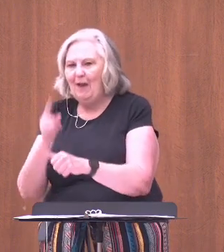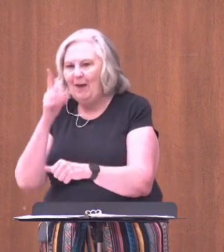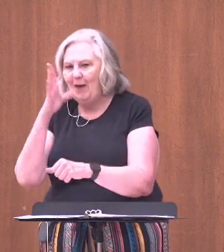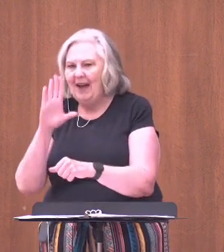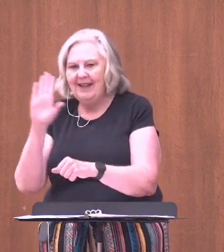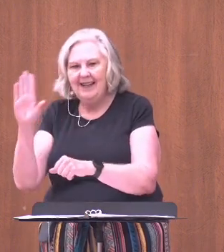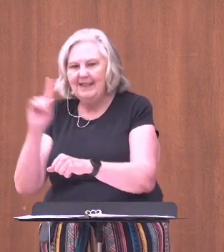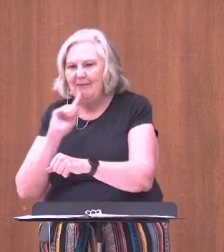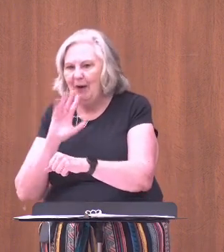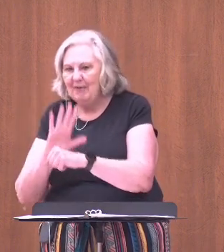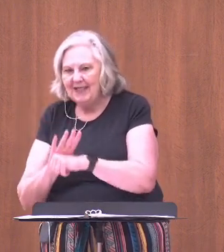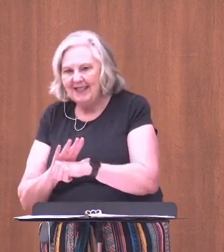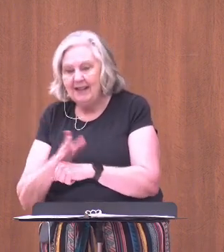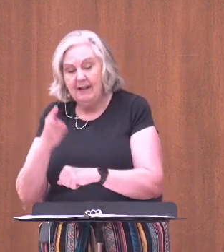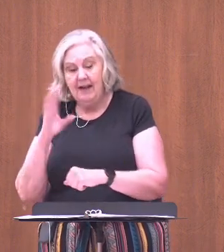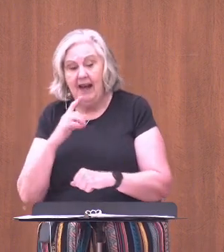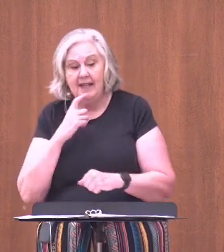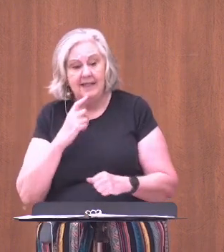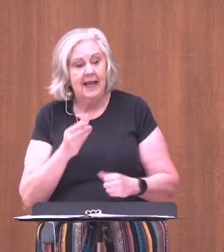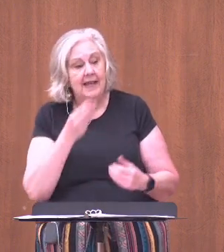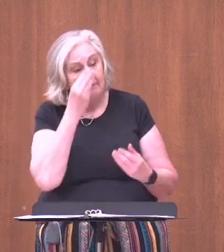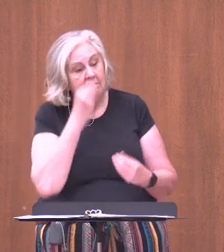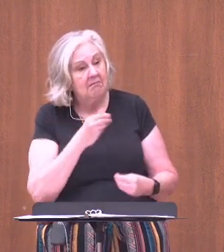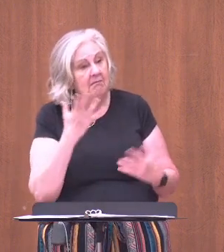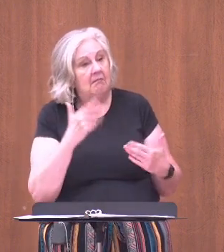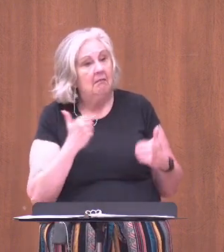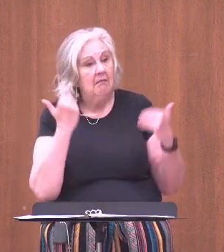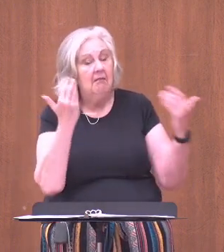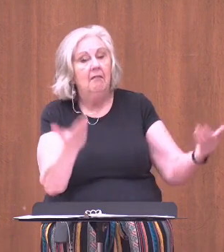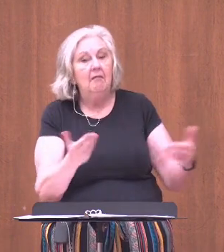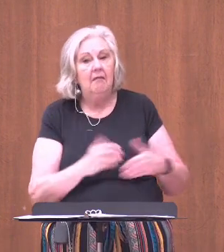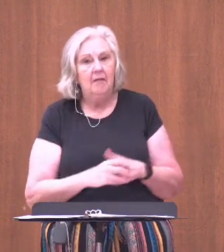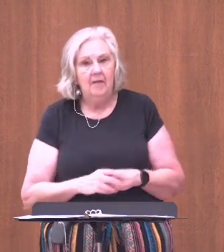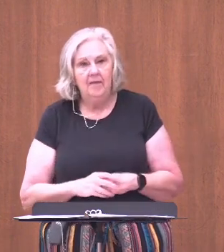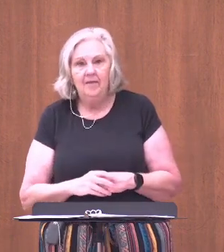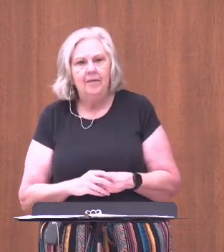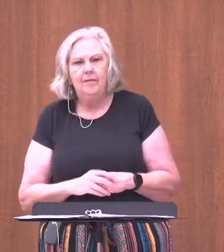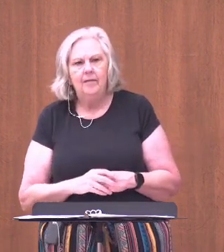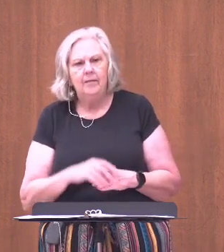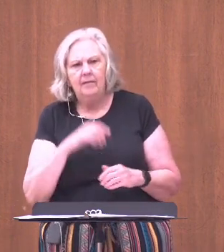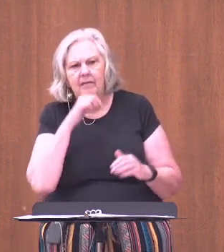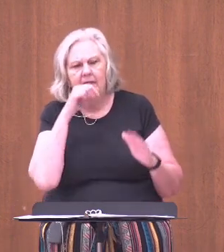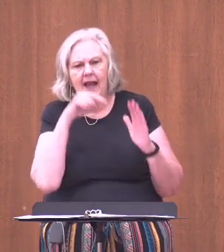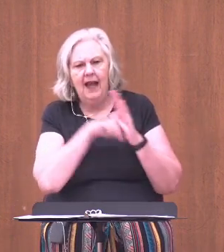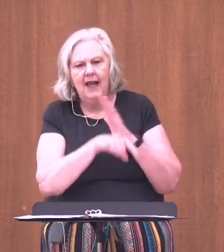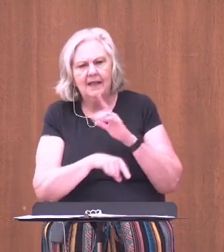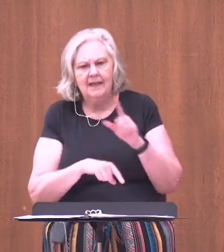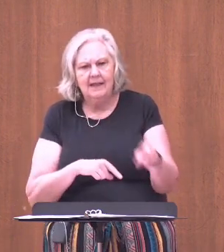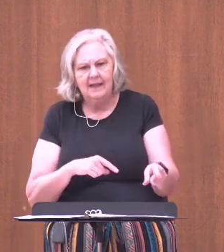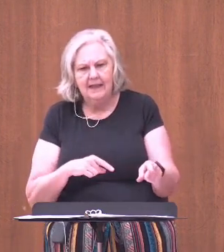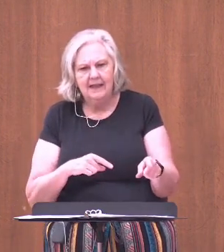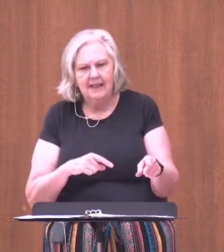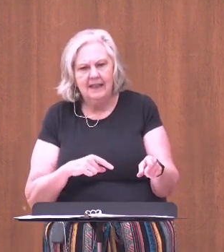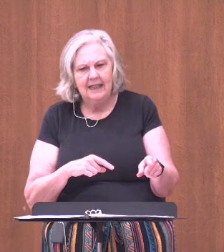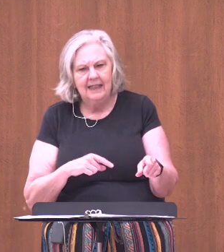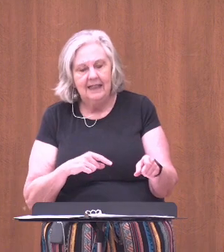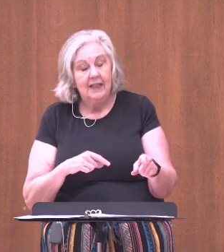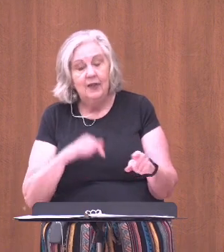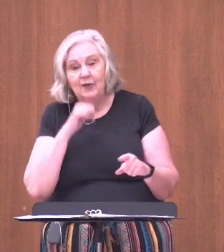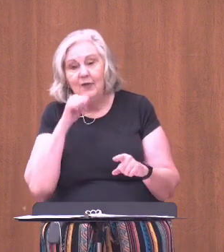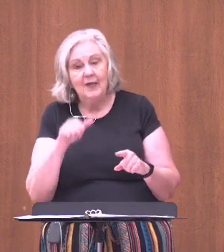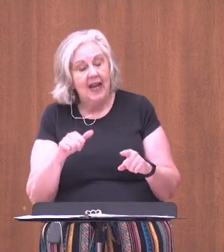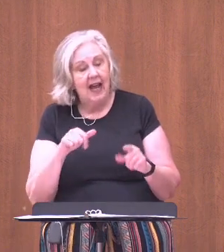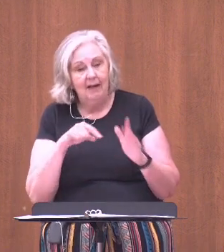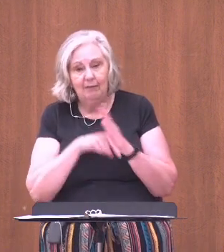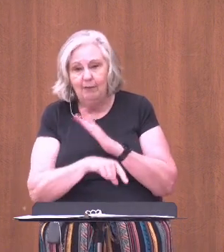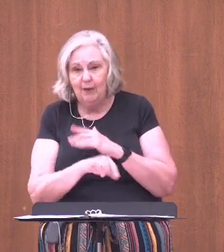promises. And God says, do what you do, but do not take Satan's life, or excuse me, do not take